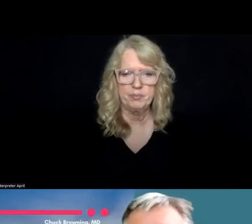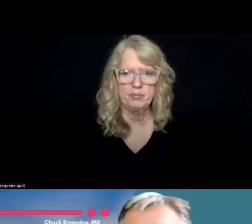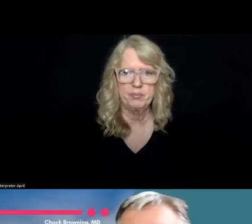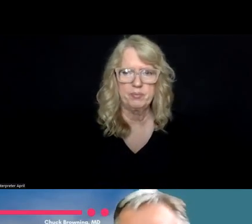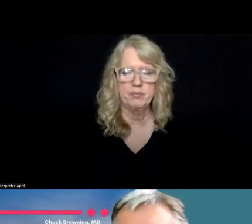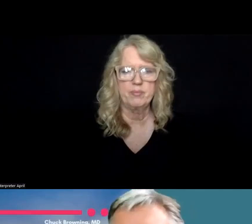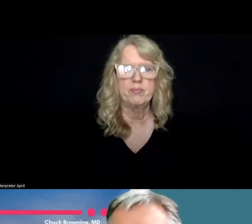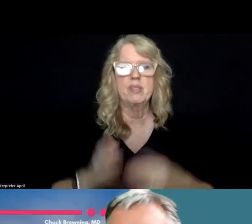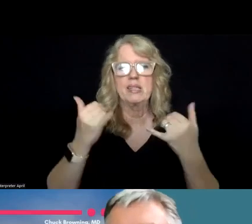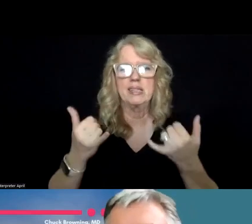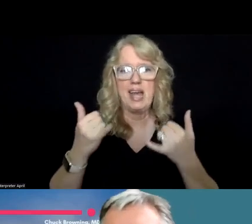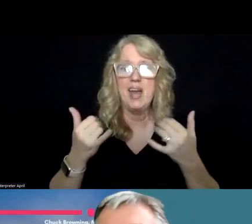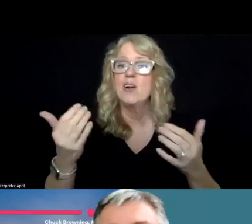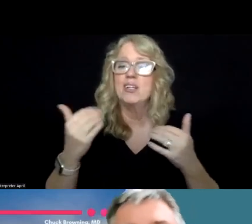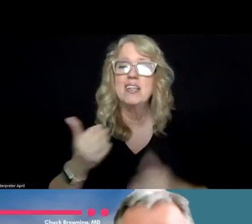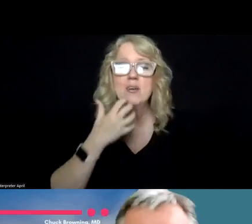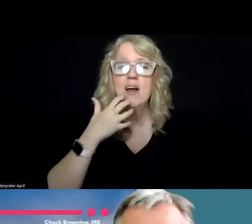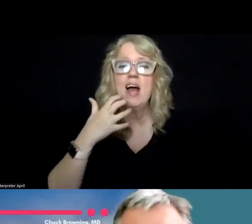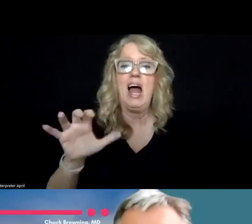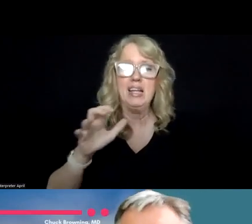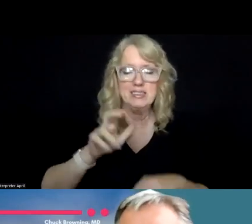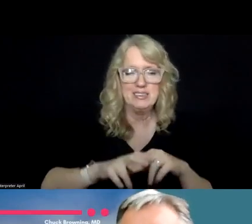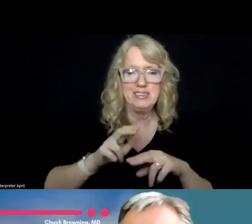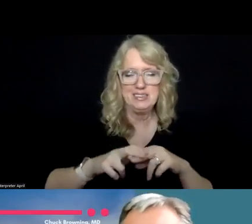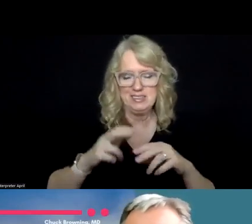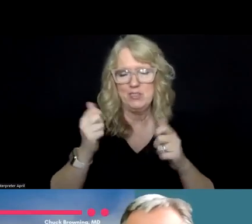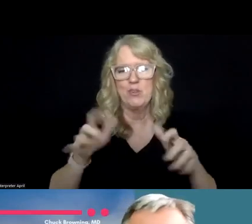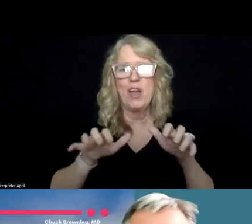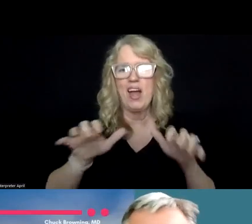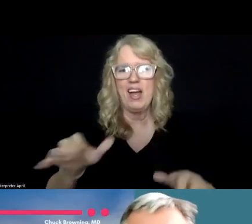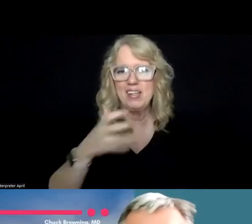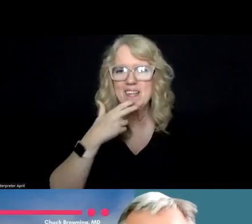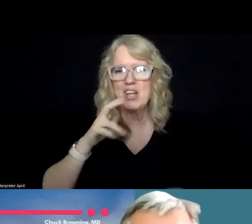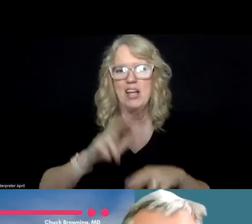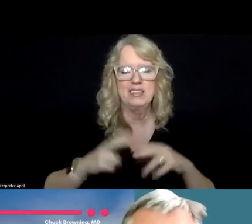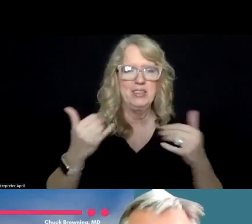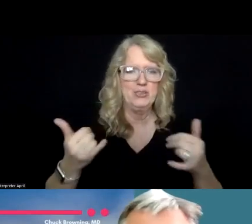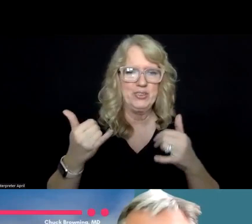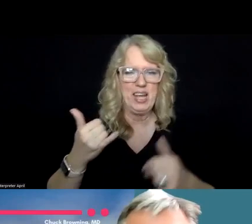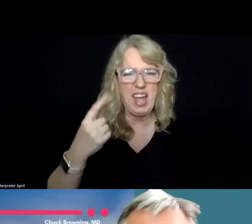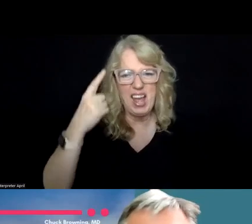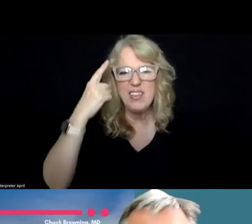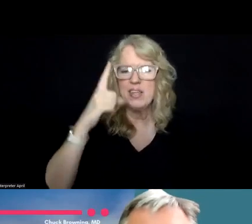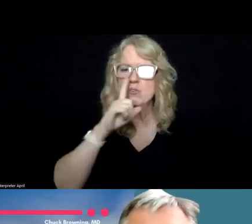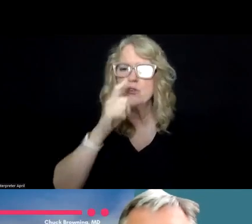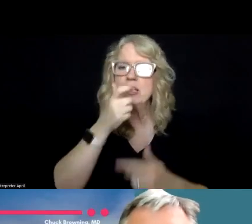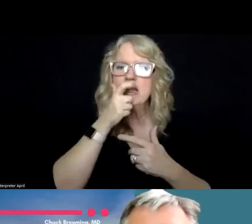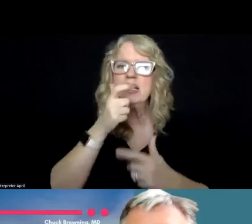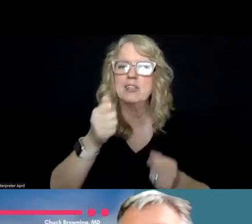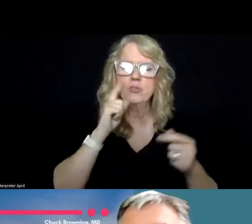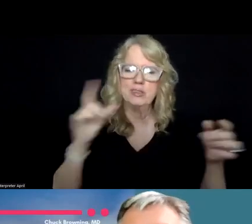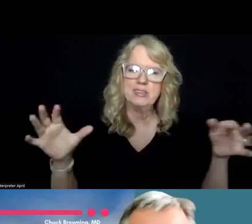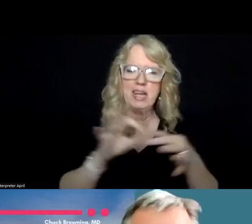Which brings us to our hot seat. We have an audience hot seat today. We've got a topic that's going to, I think, does have a really interesting tie-in to what we're